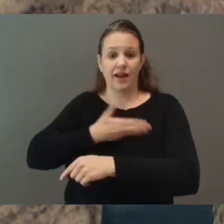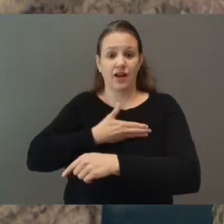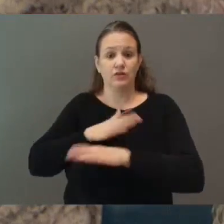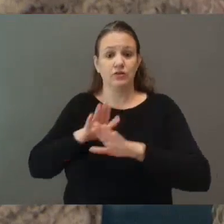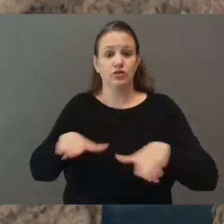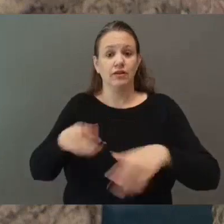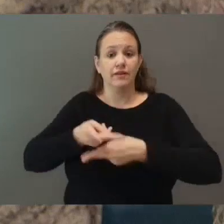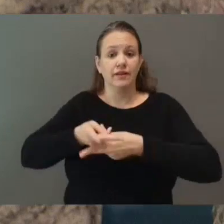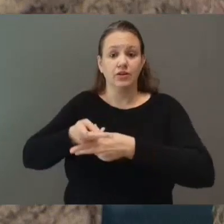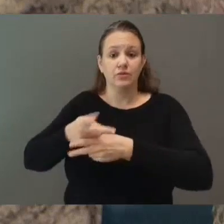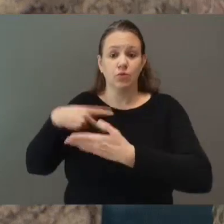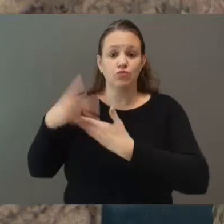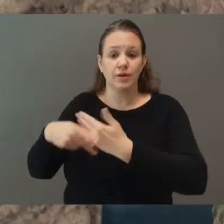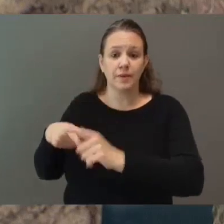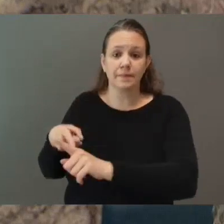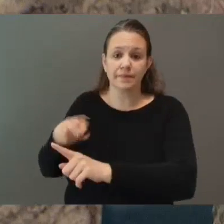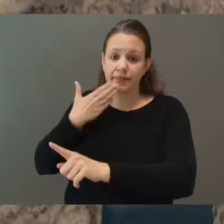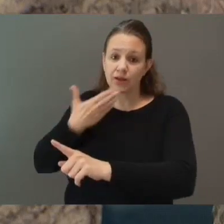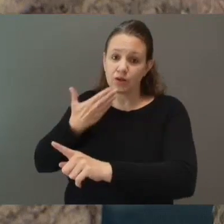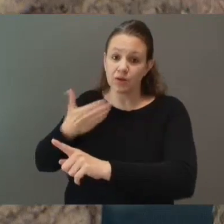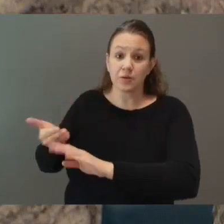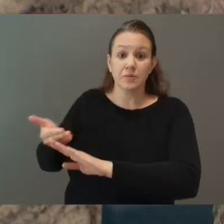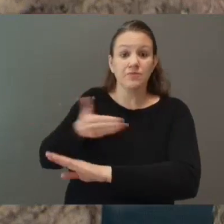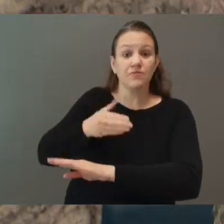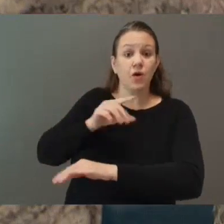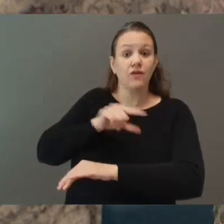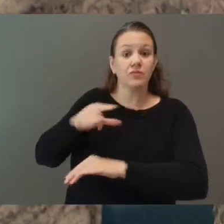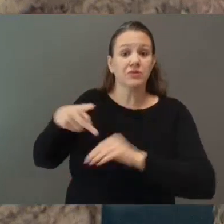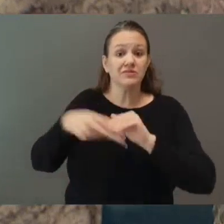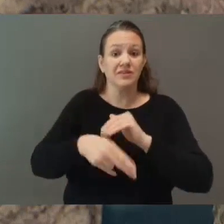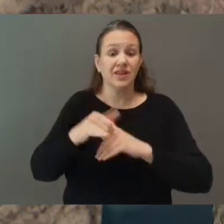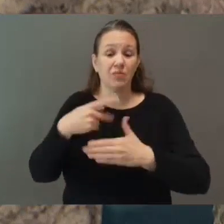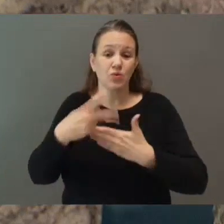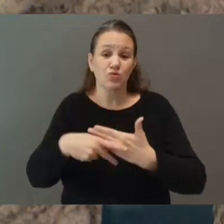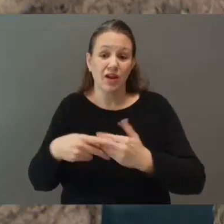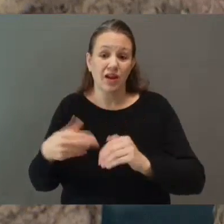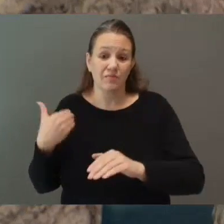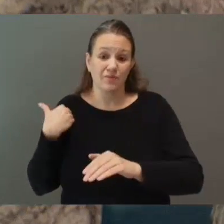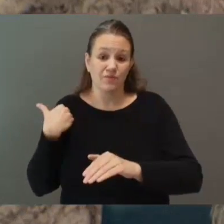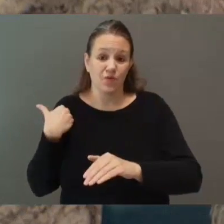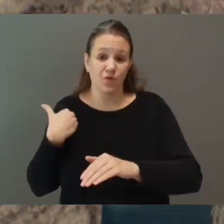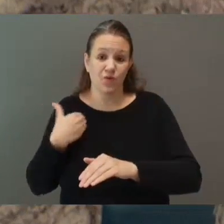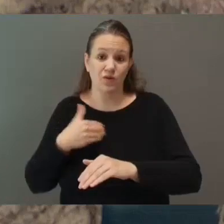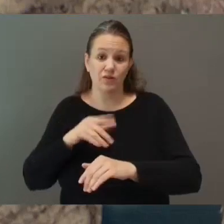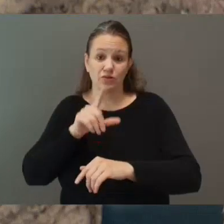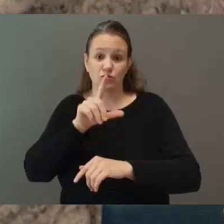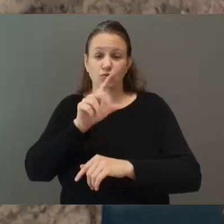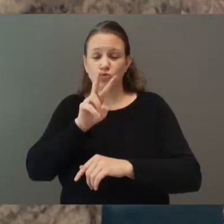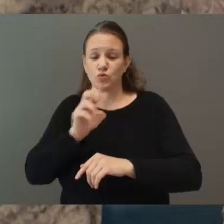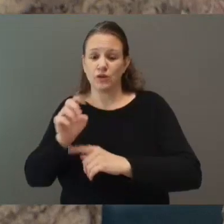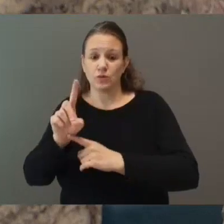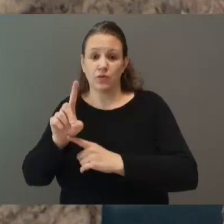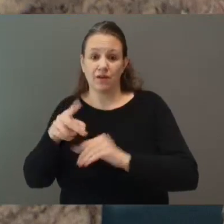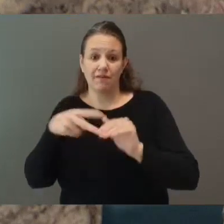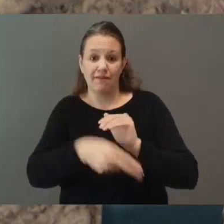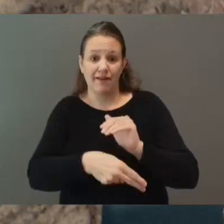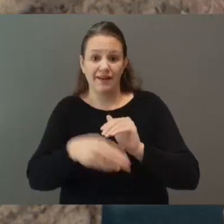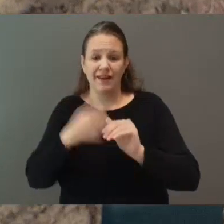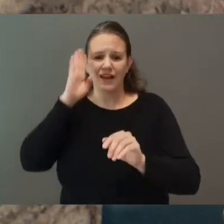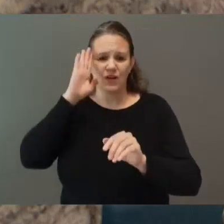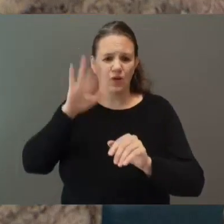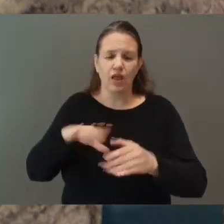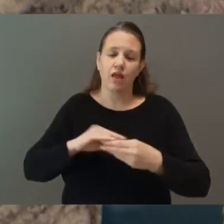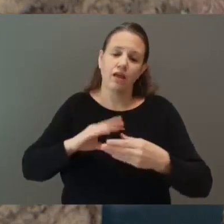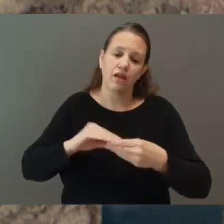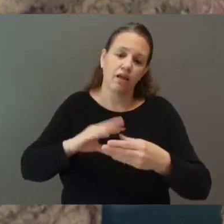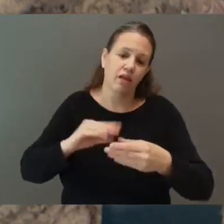in 2001. So I just could go on and on, Mr. Speaker, and I get in the, but I just want to say that I know this government is committed to